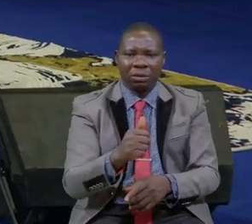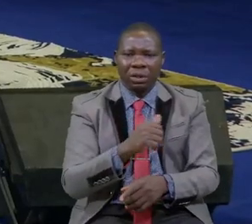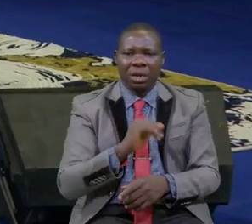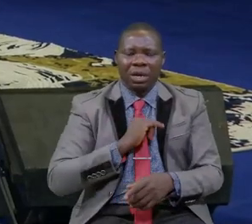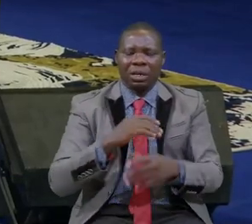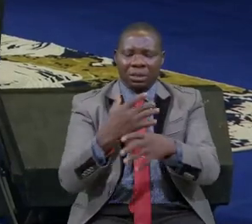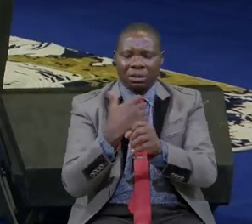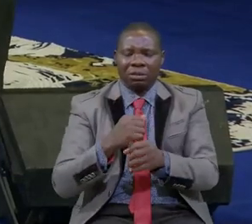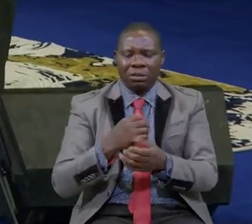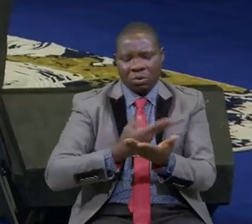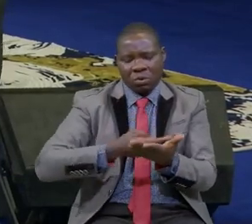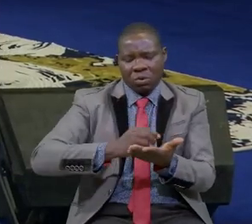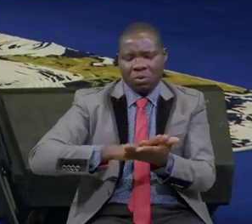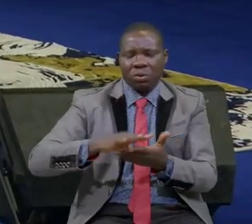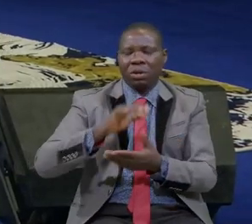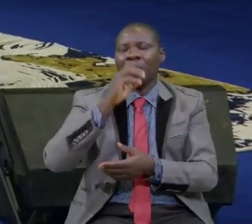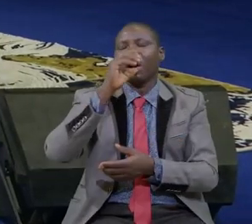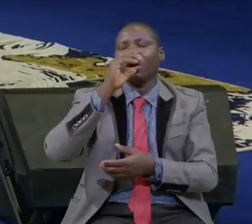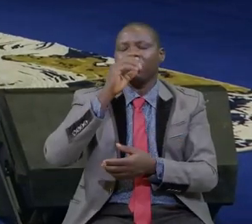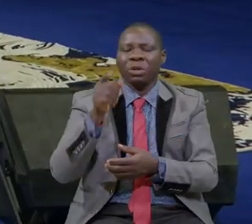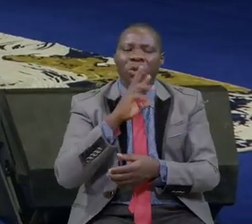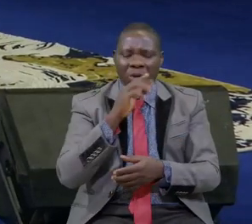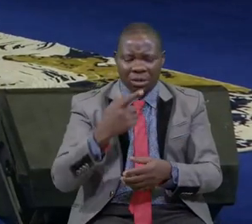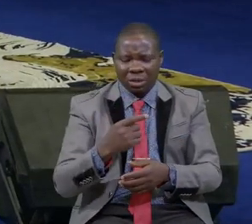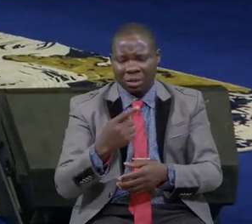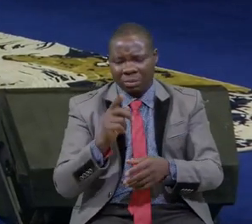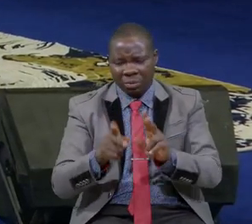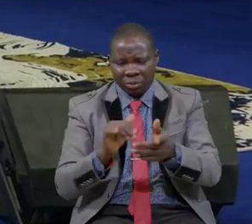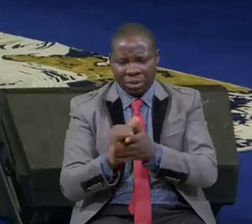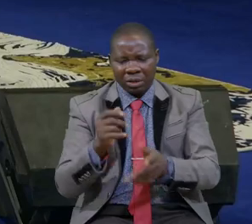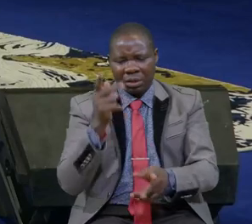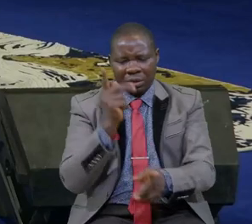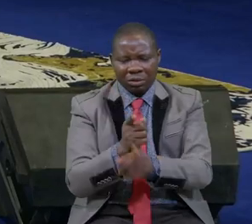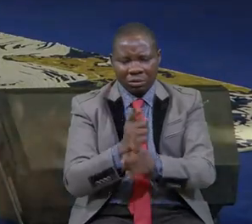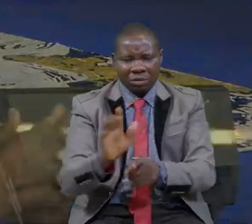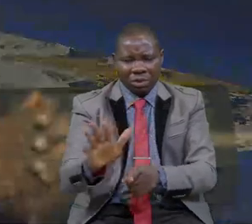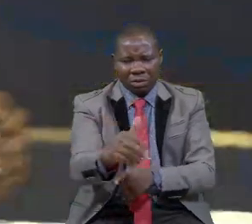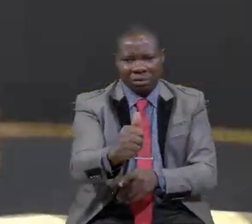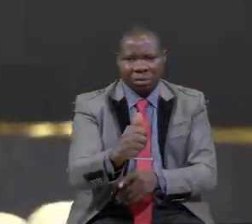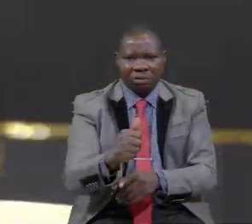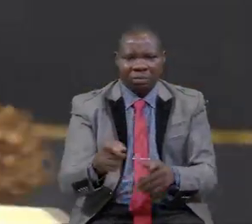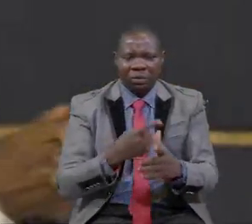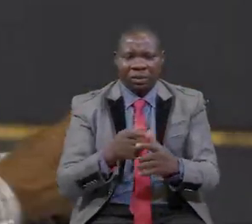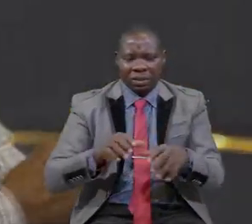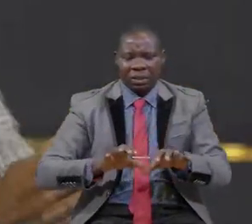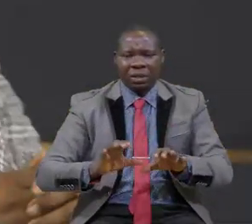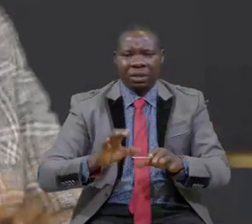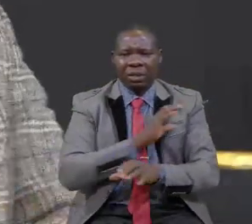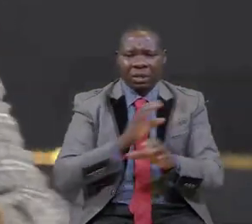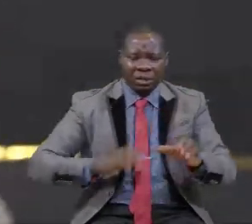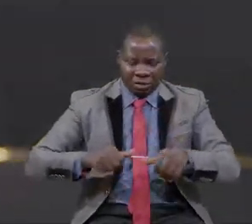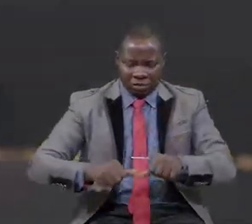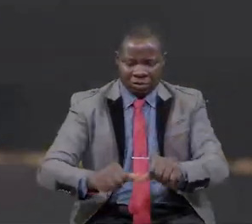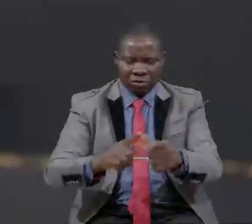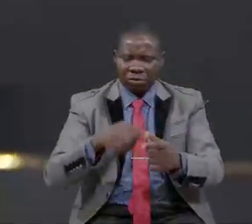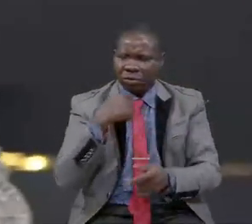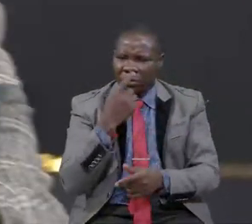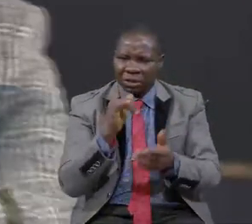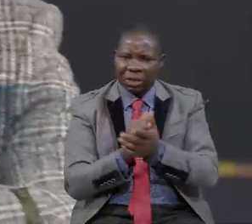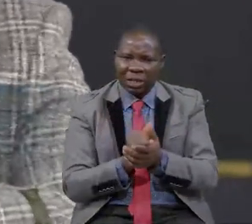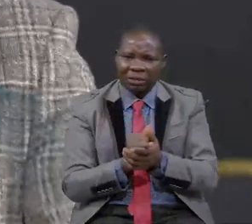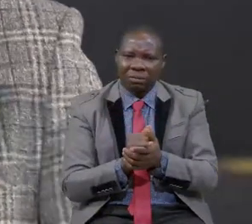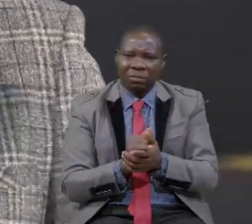Ye are they who justify yourself. Then Christ continues to say that you